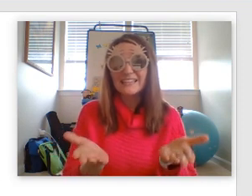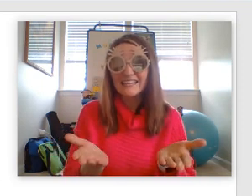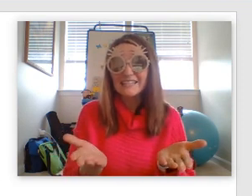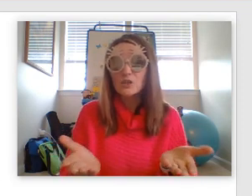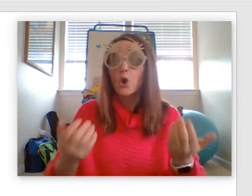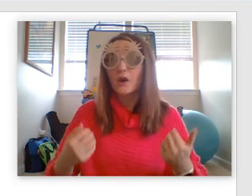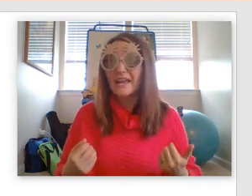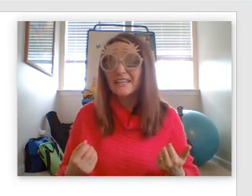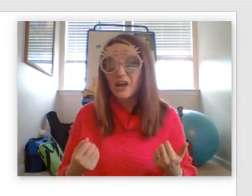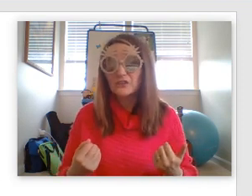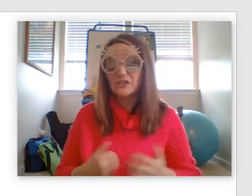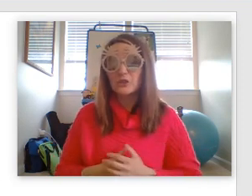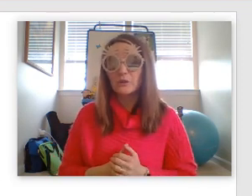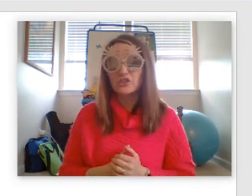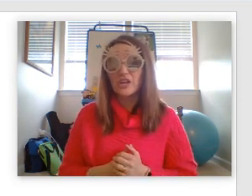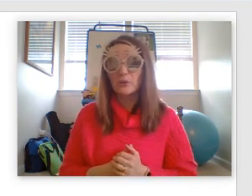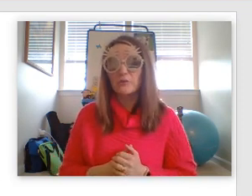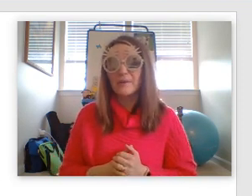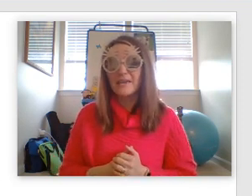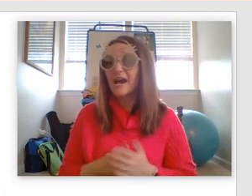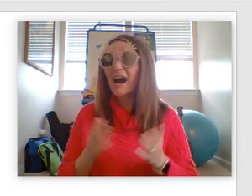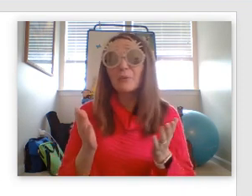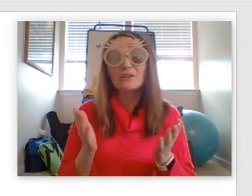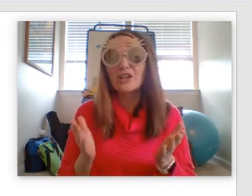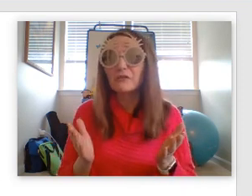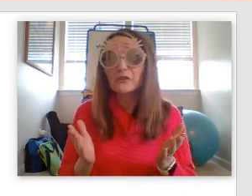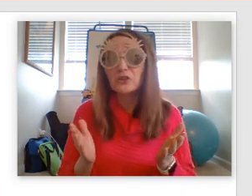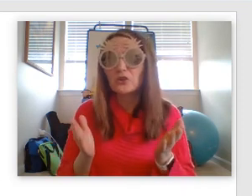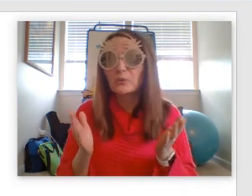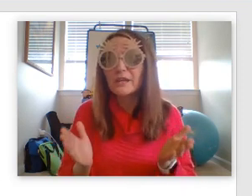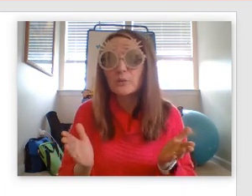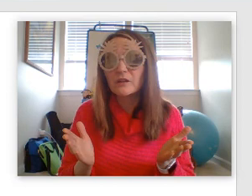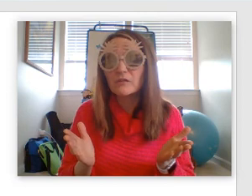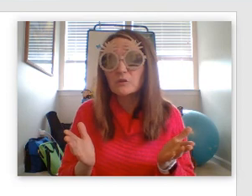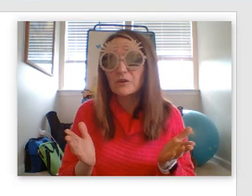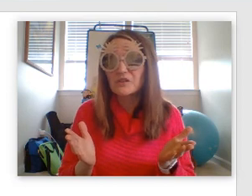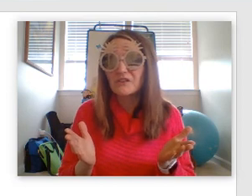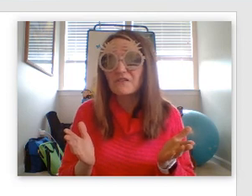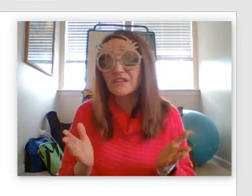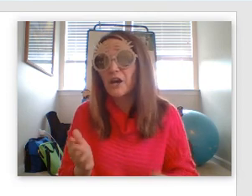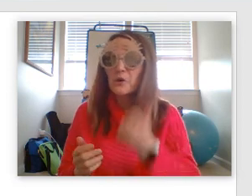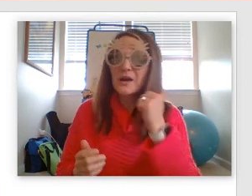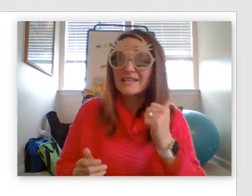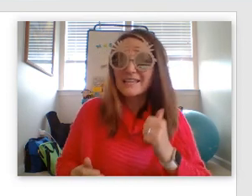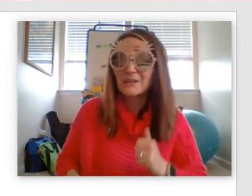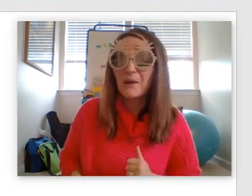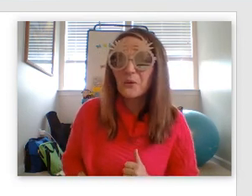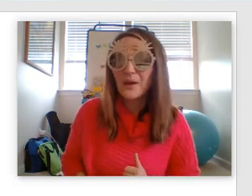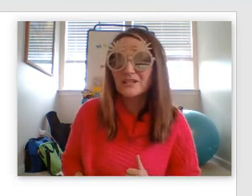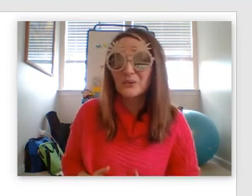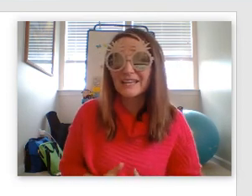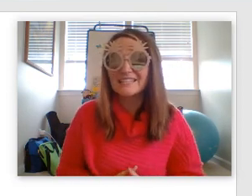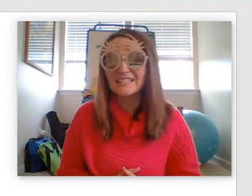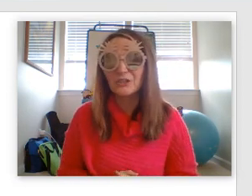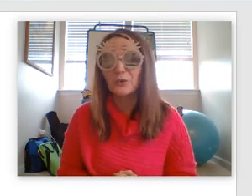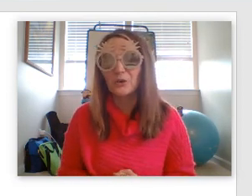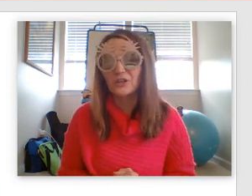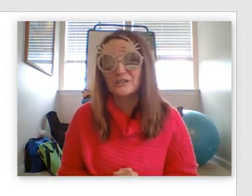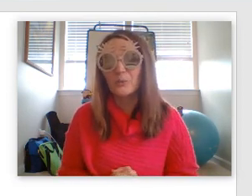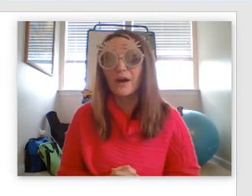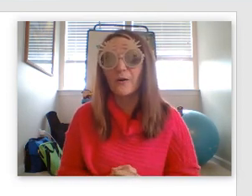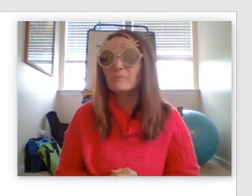like these or any others that you want to share with me, I would love for you to read one of those books on a video. Send it my way so I can see